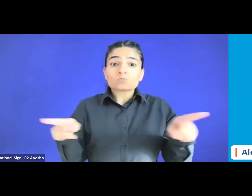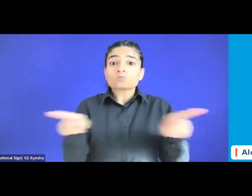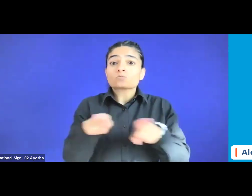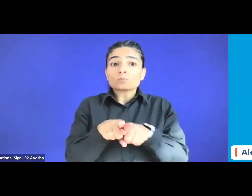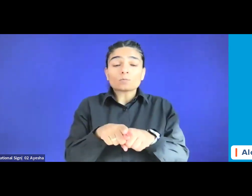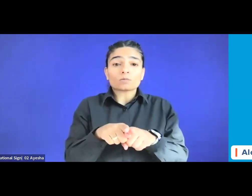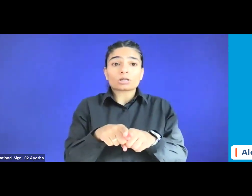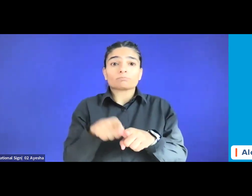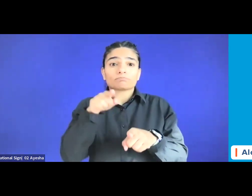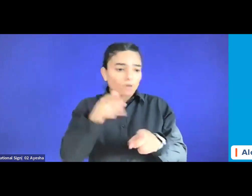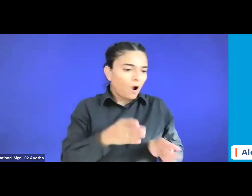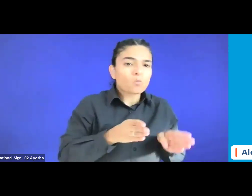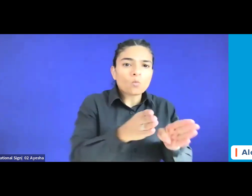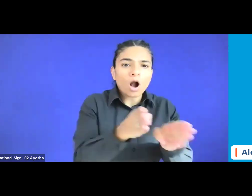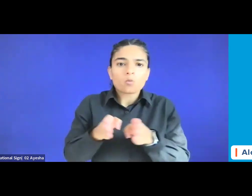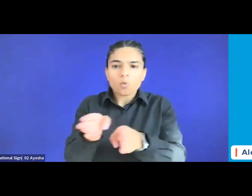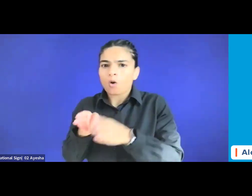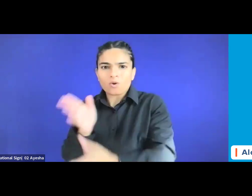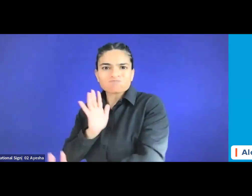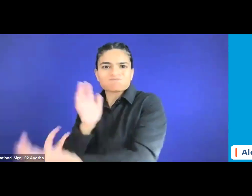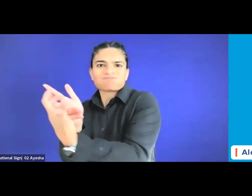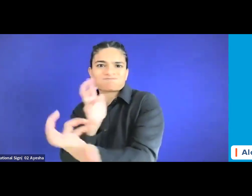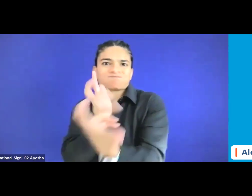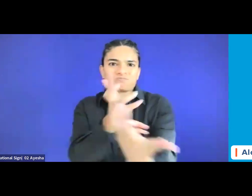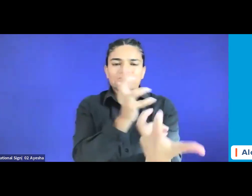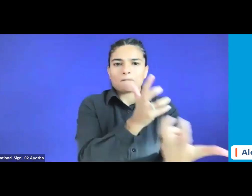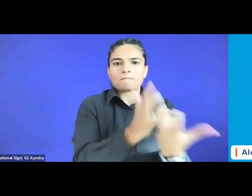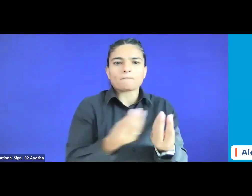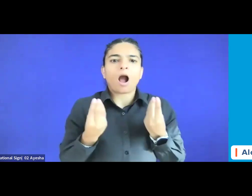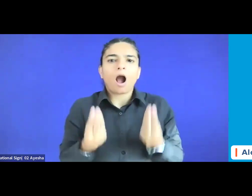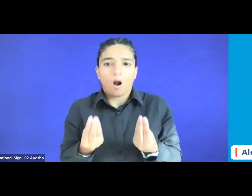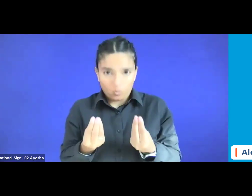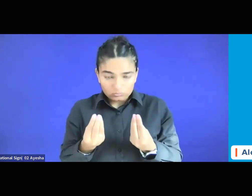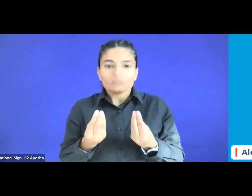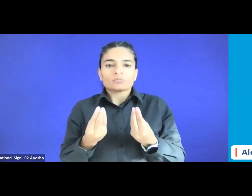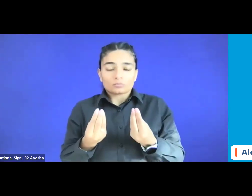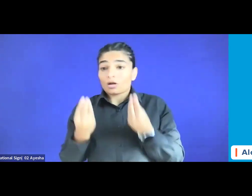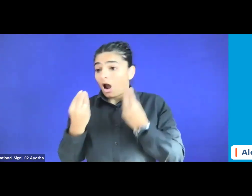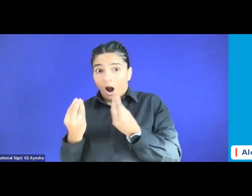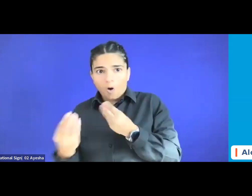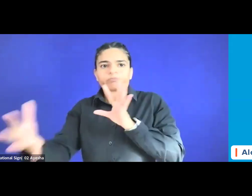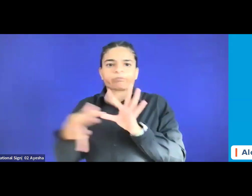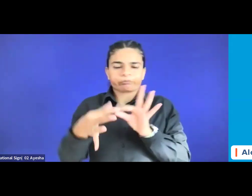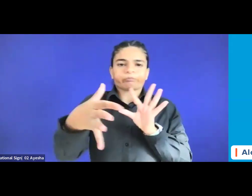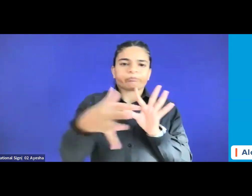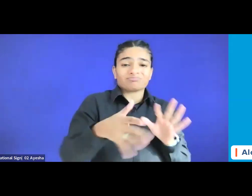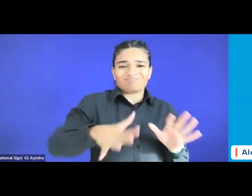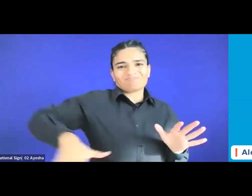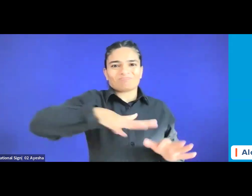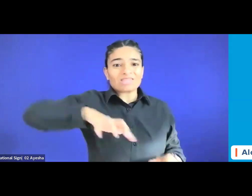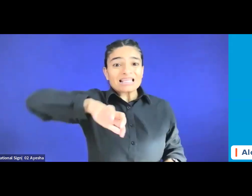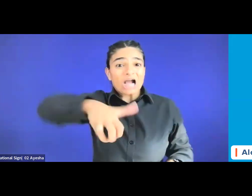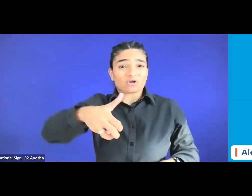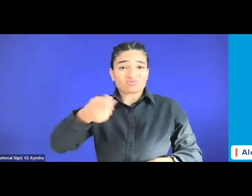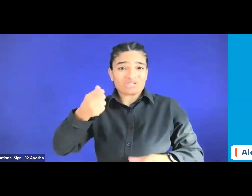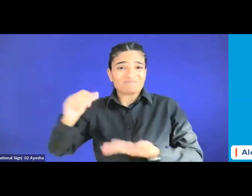use the result of those methodology in lower income settings. I saw many questions coming.